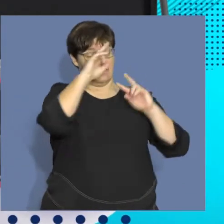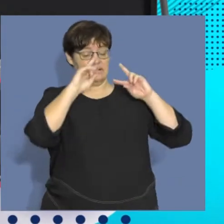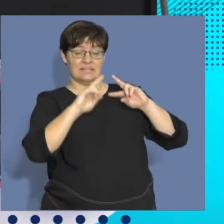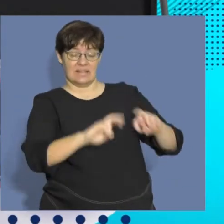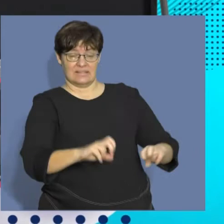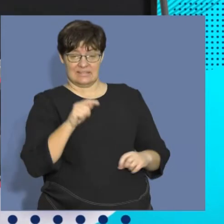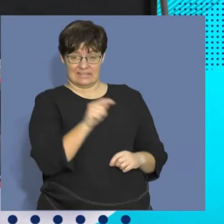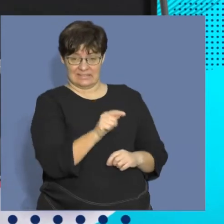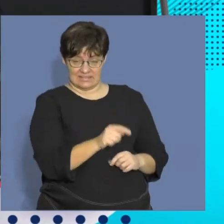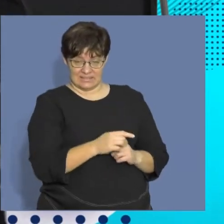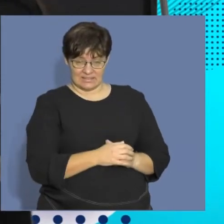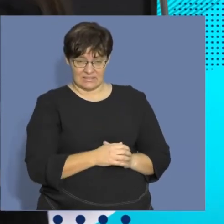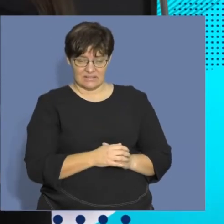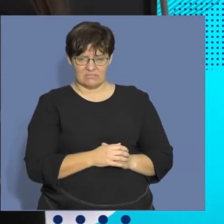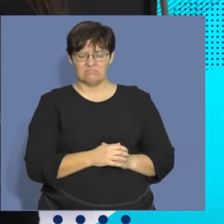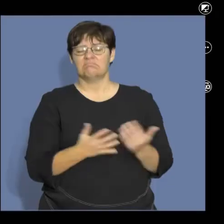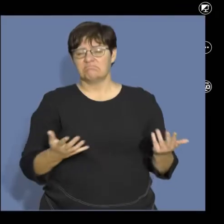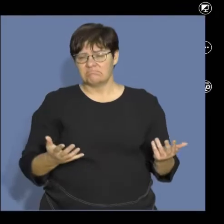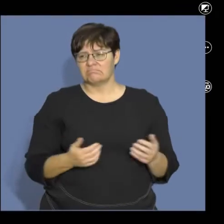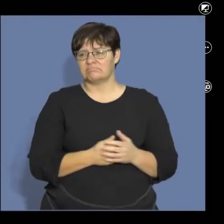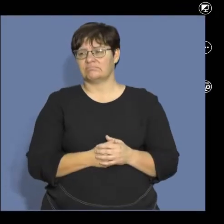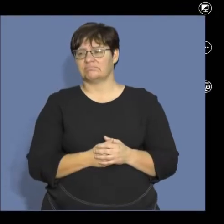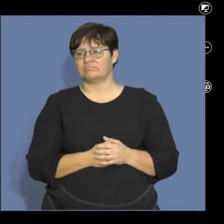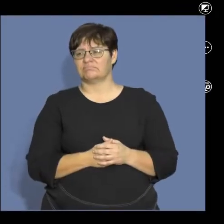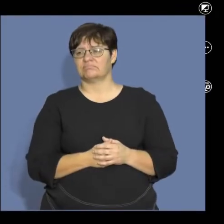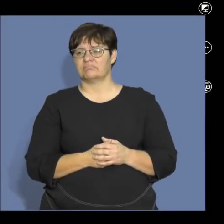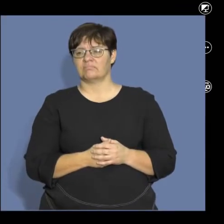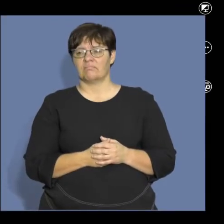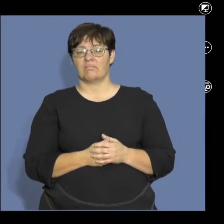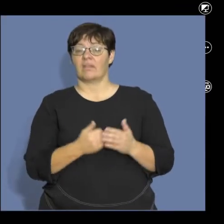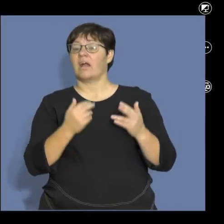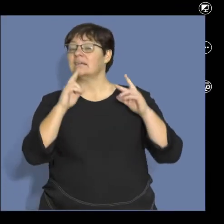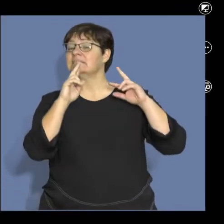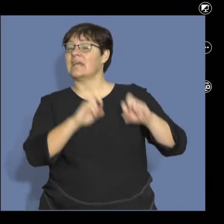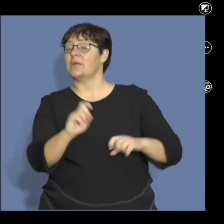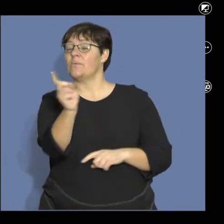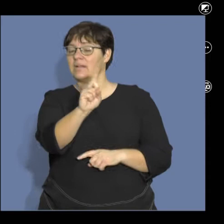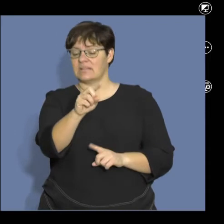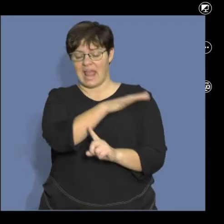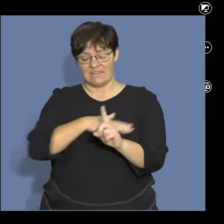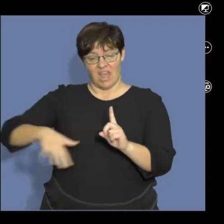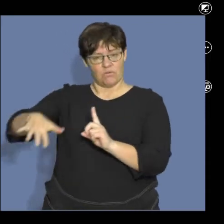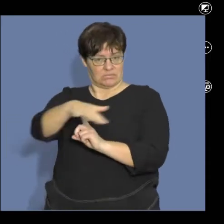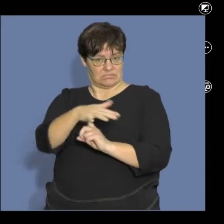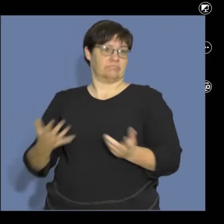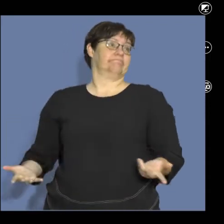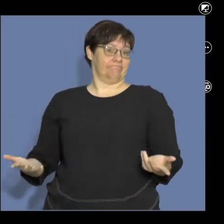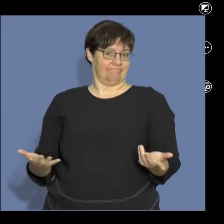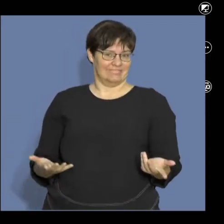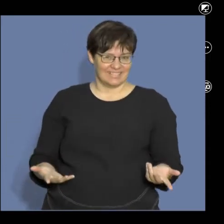environmental studies is the study, of the environment. What gave that